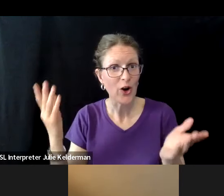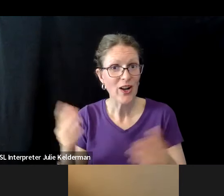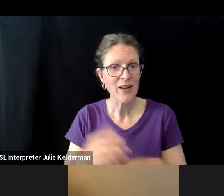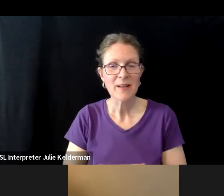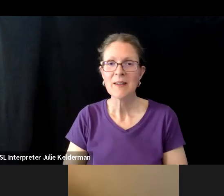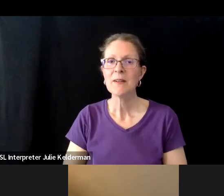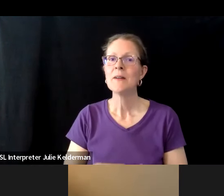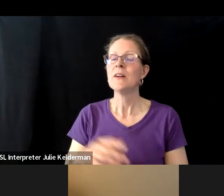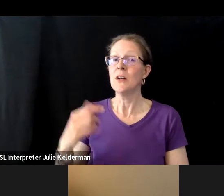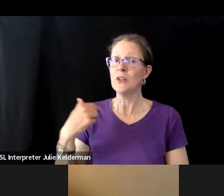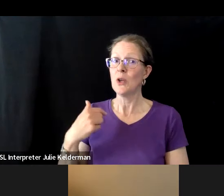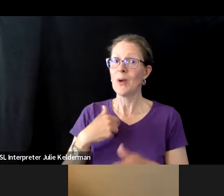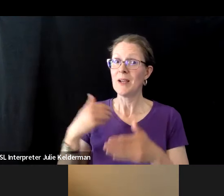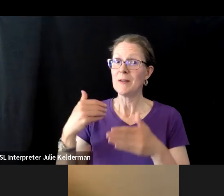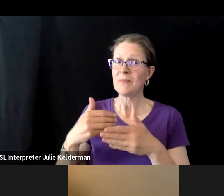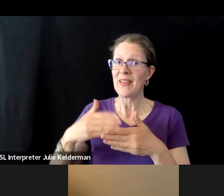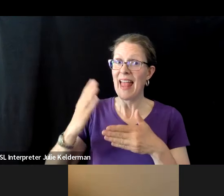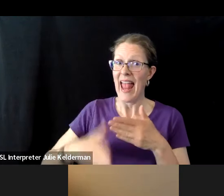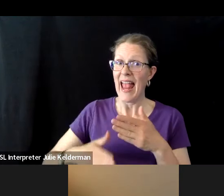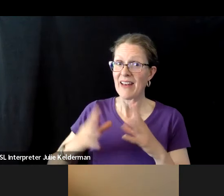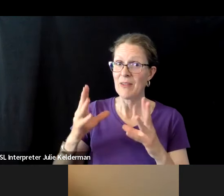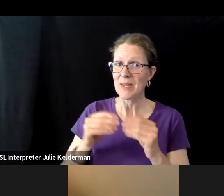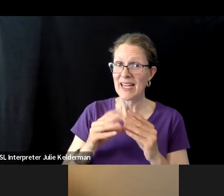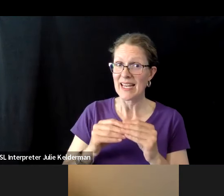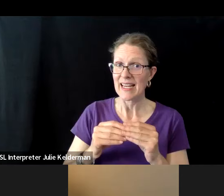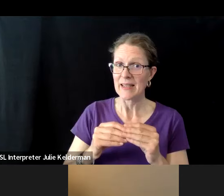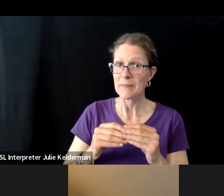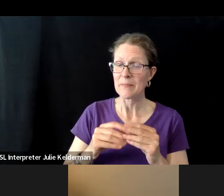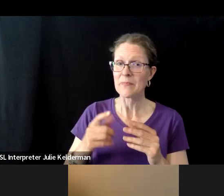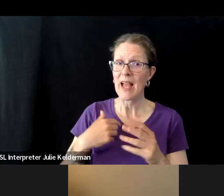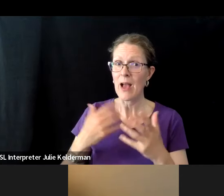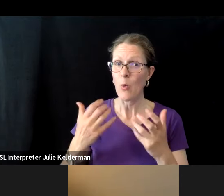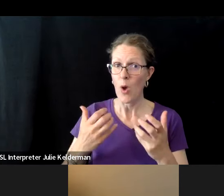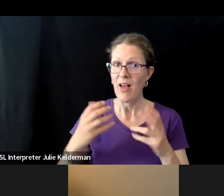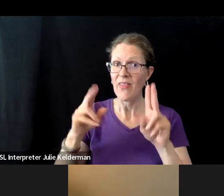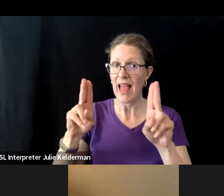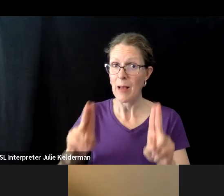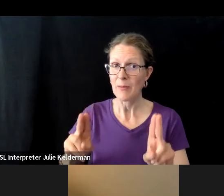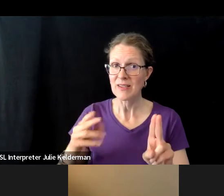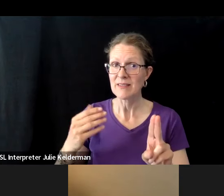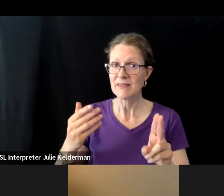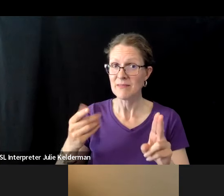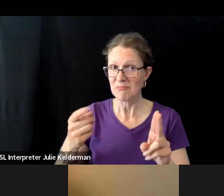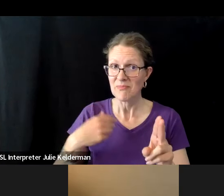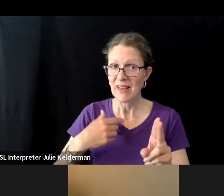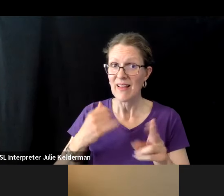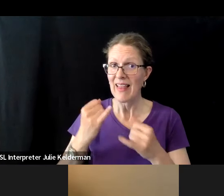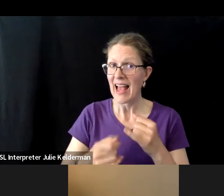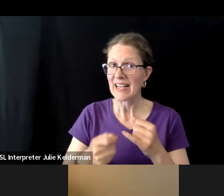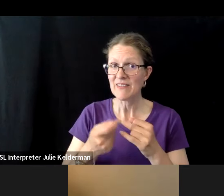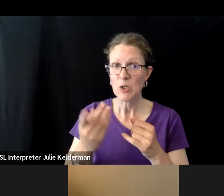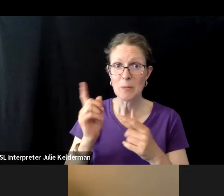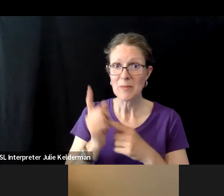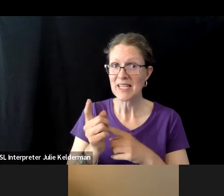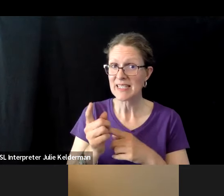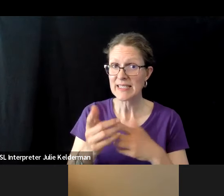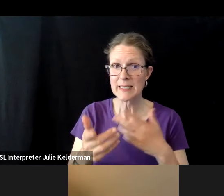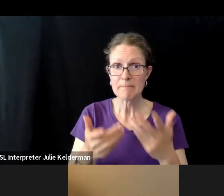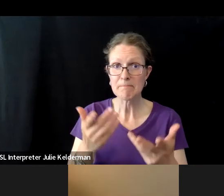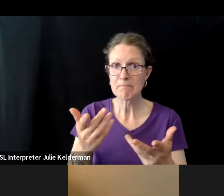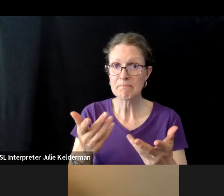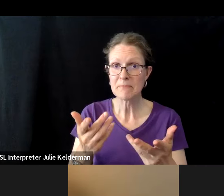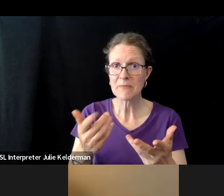we are coming up to the end of the meeting. I want to give you guys, the applicants the last few minutes to kind of, if you have a wrap up, if you want to,